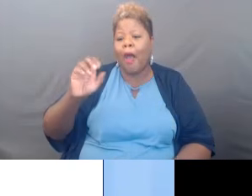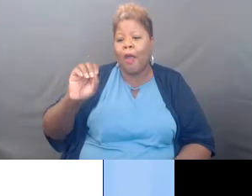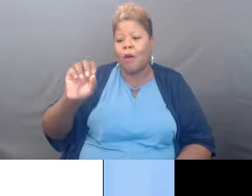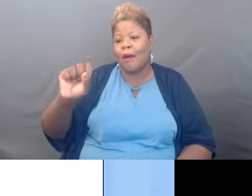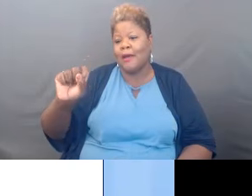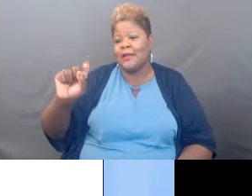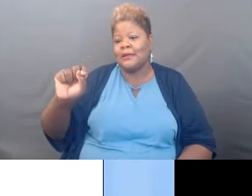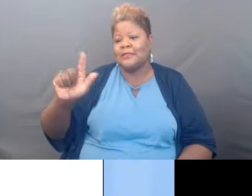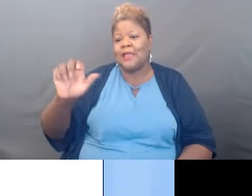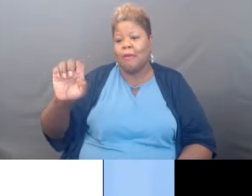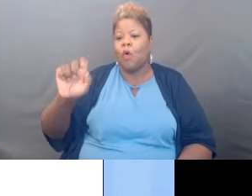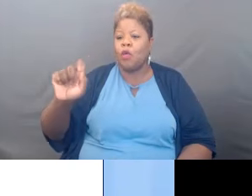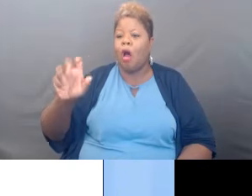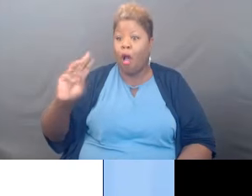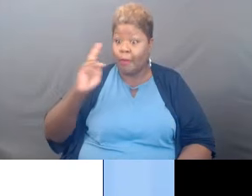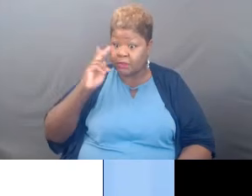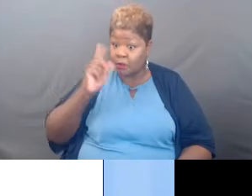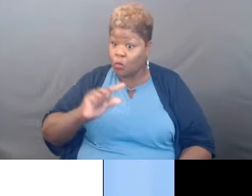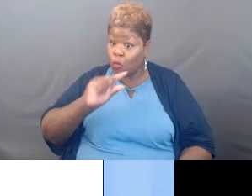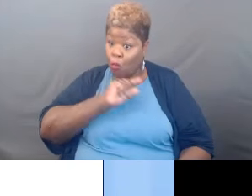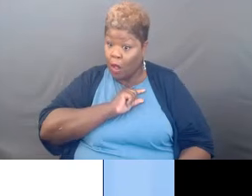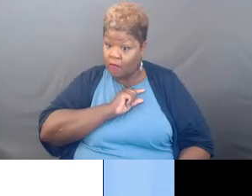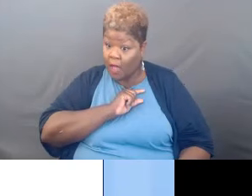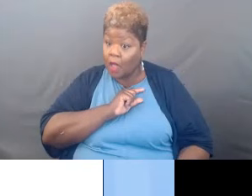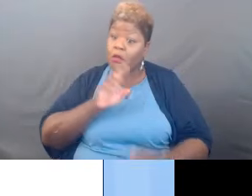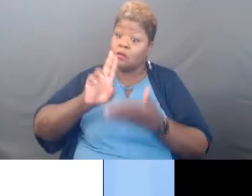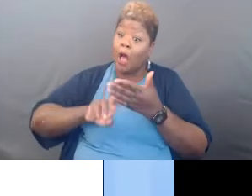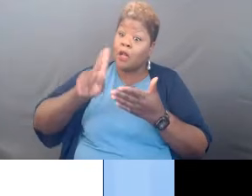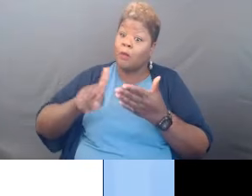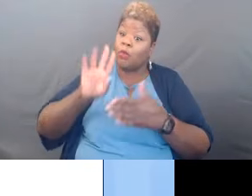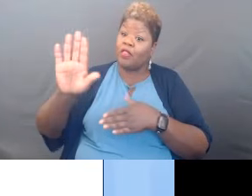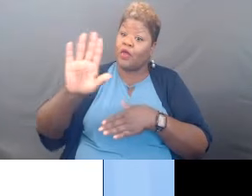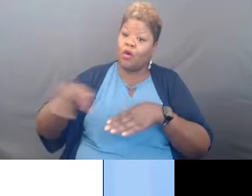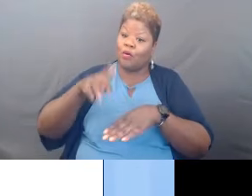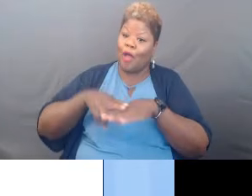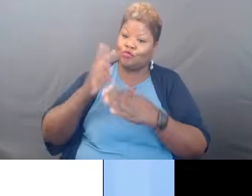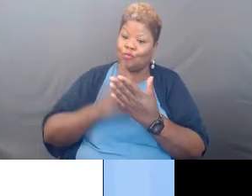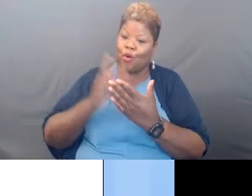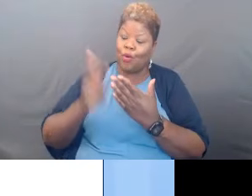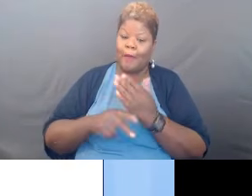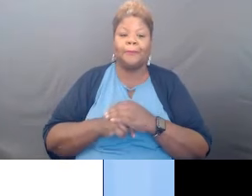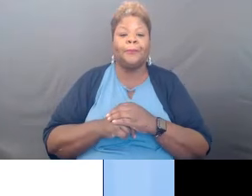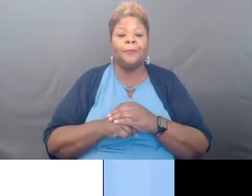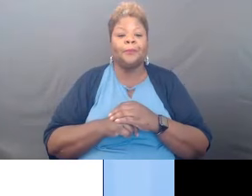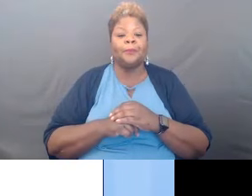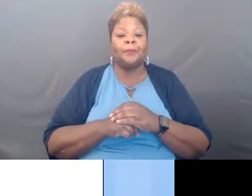to see whether or not you qualify, and you can definitely sign up with their national program. Another federal